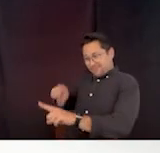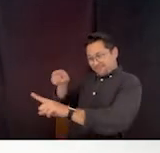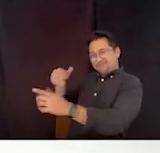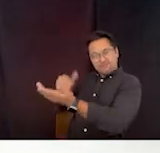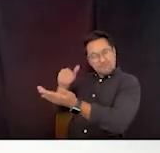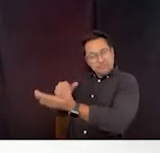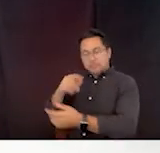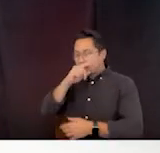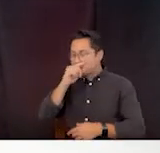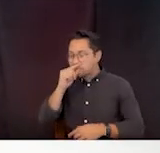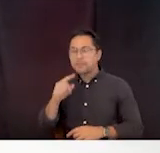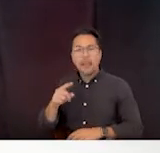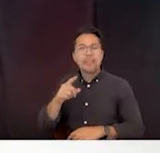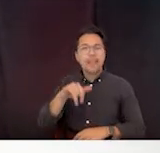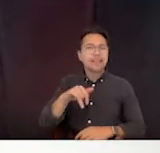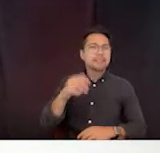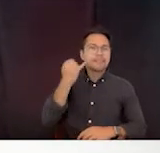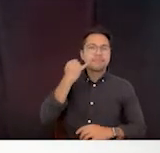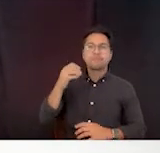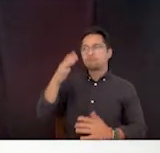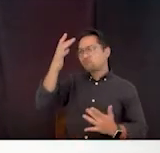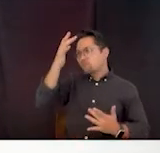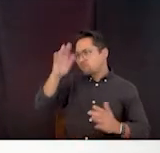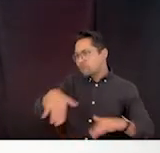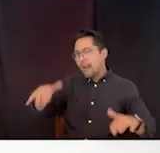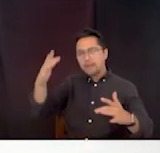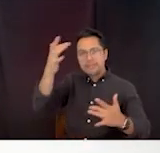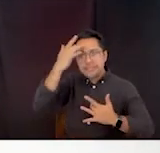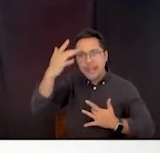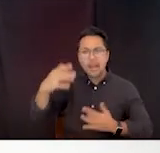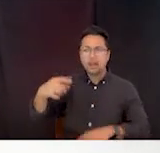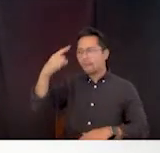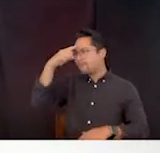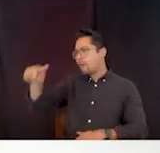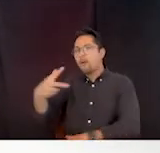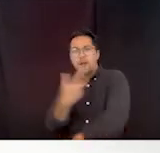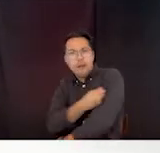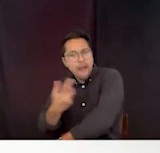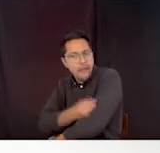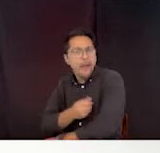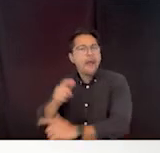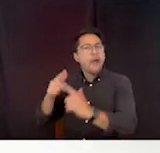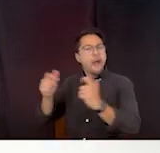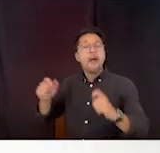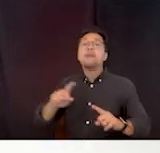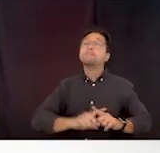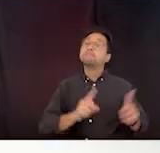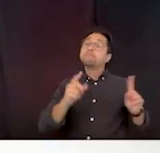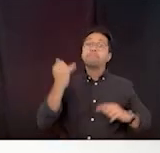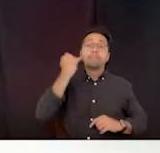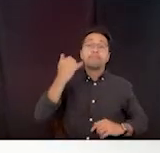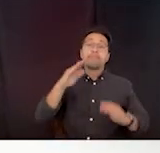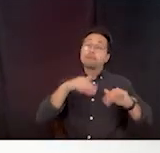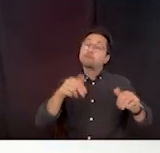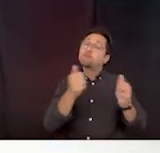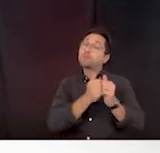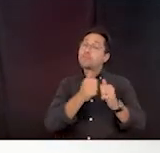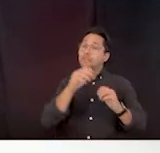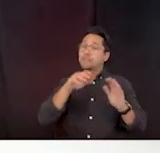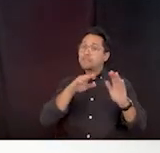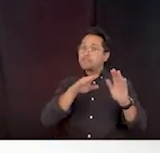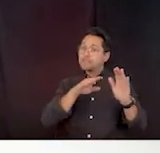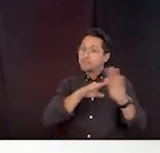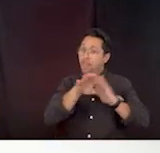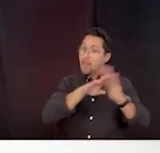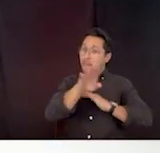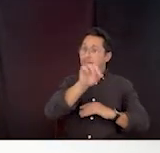your pediatricians who you see when your child's sick or for immunizations and things like that. But if you have a child with a developmental disability, you may